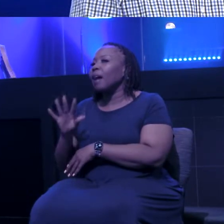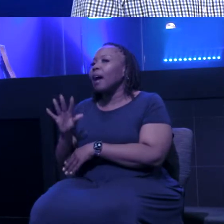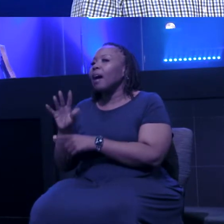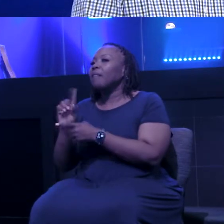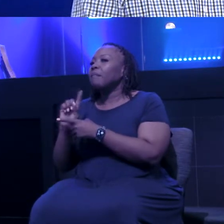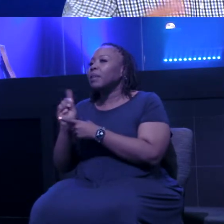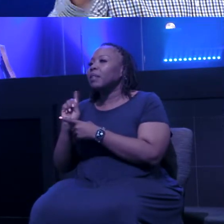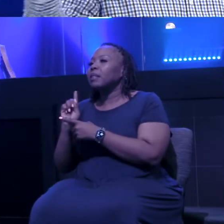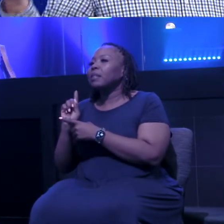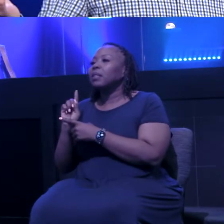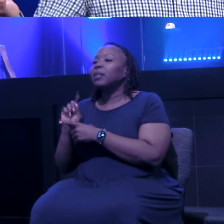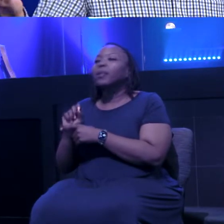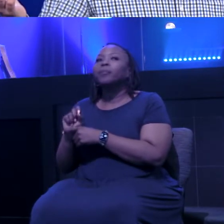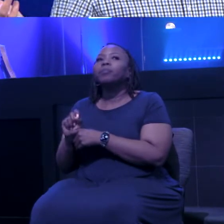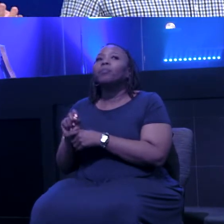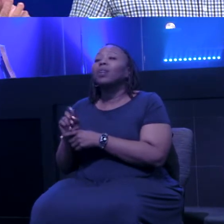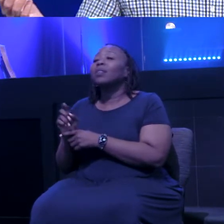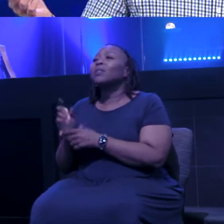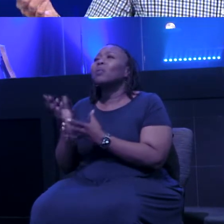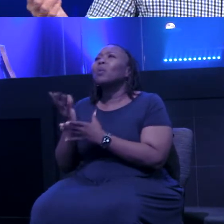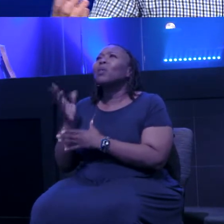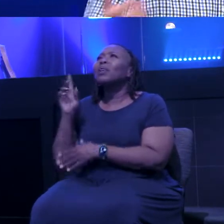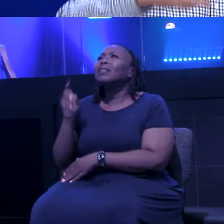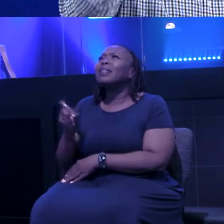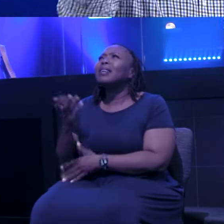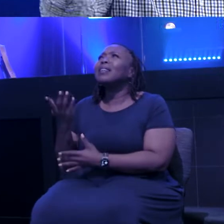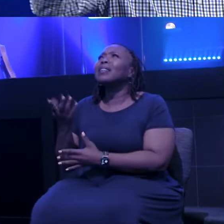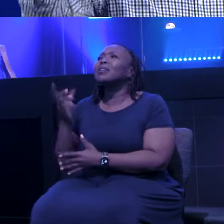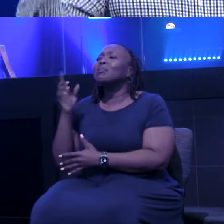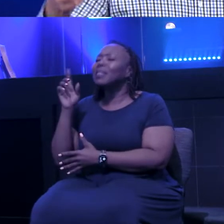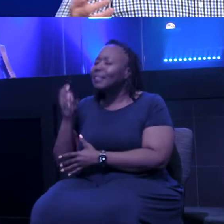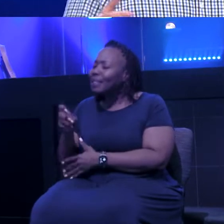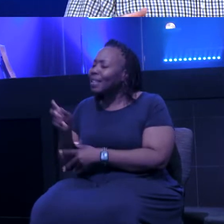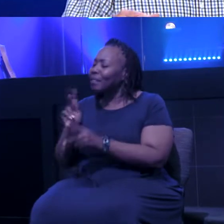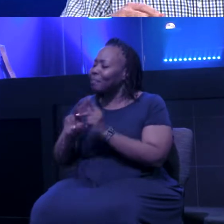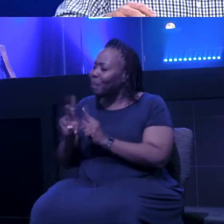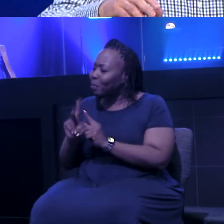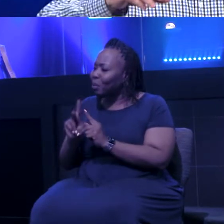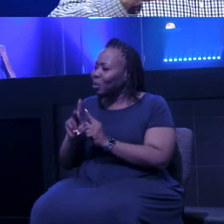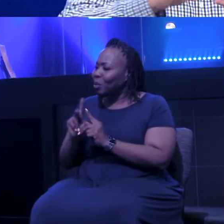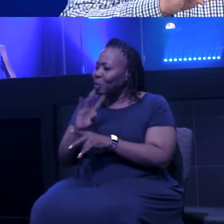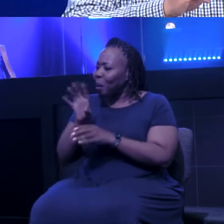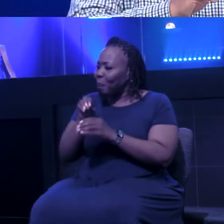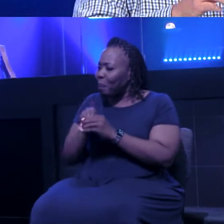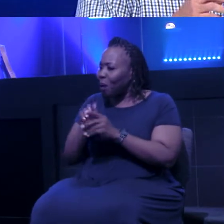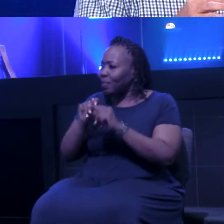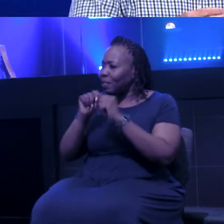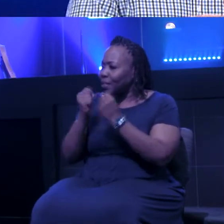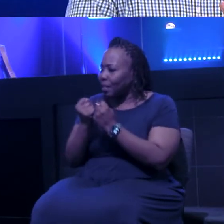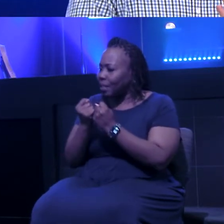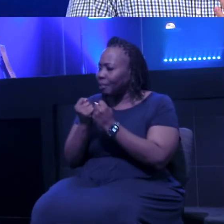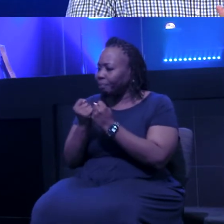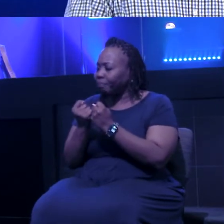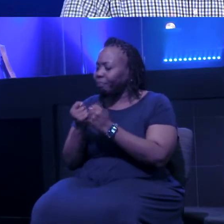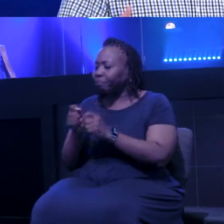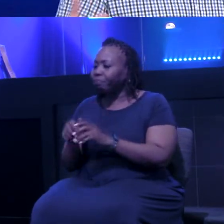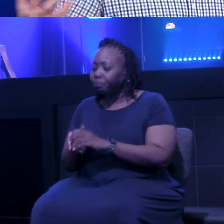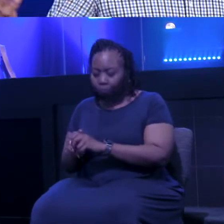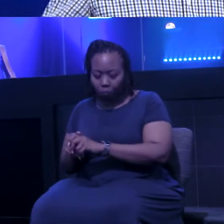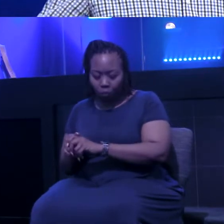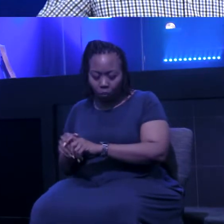Gonzalo's going to share the vision, because what we need is we're going to need people to be a part of the launch team. We're going to need guest services people. We're going to